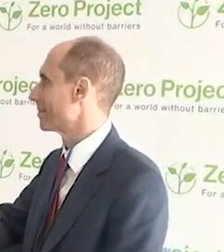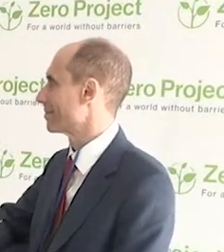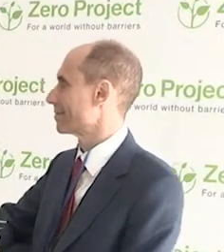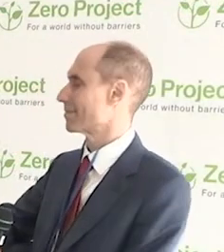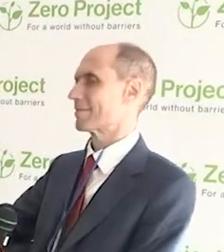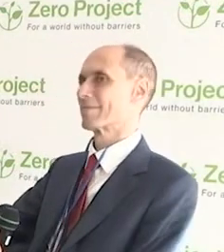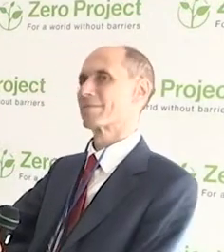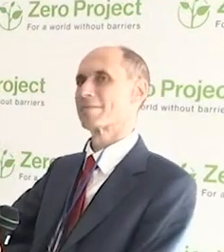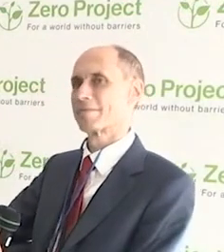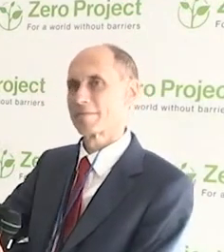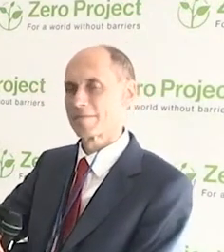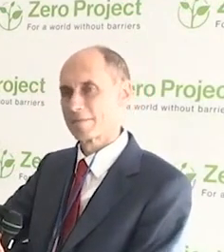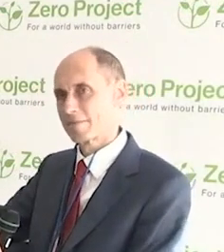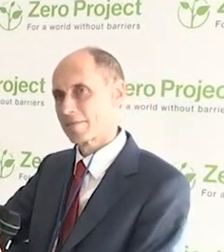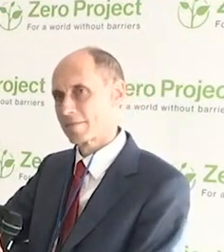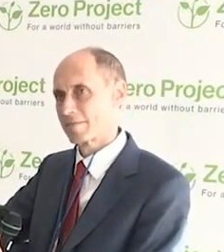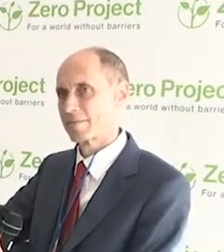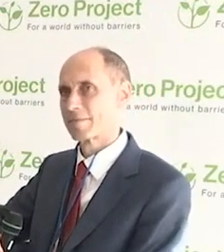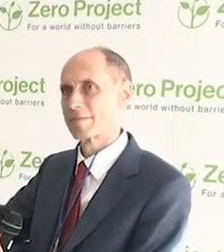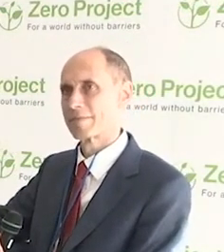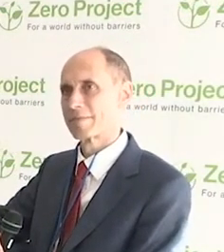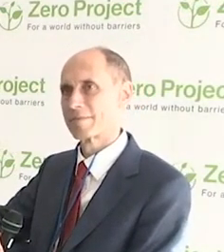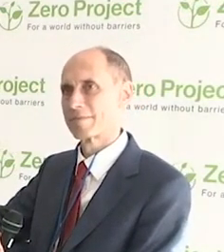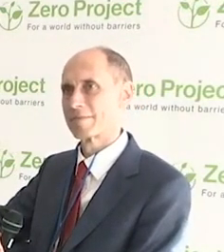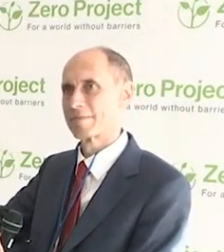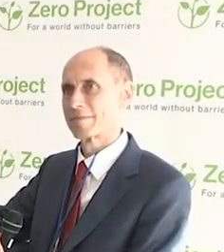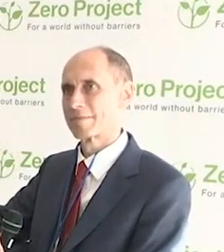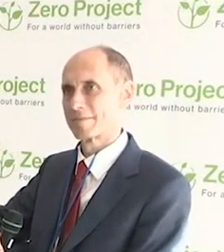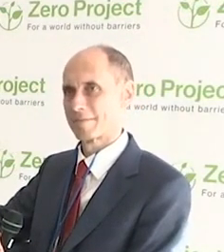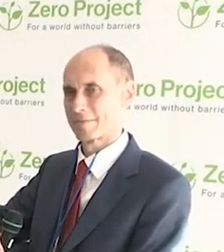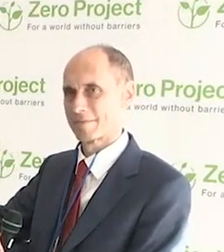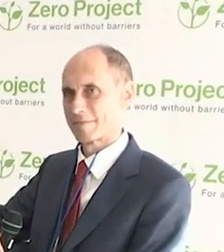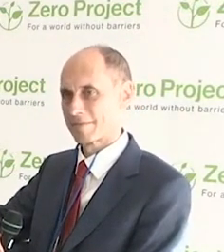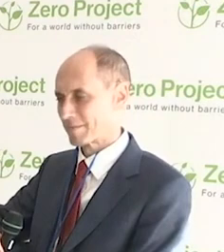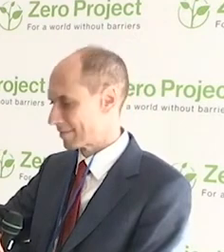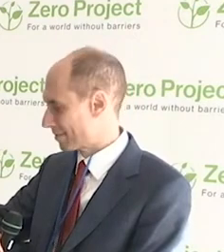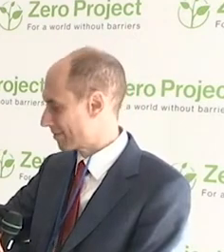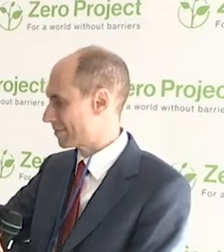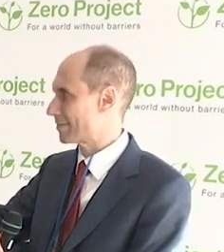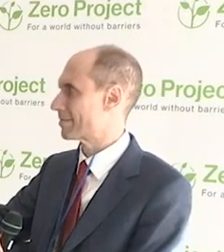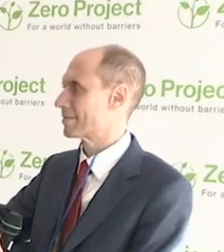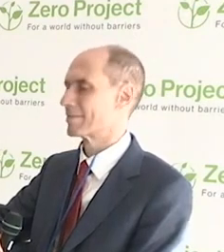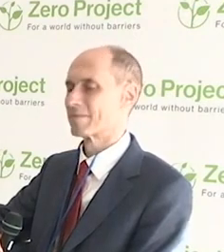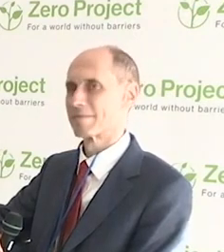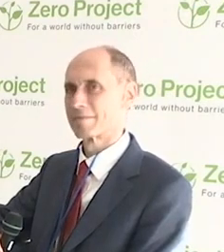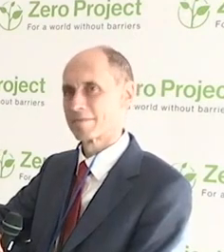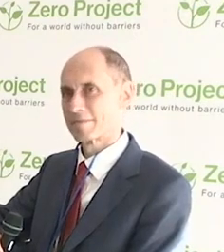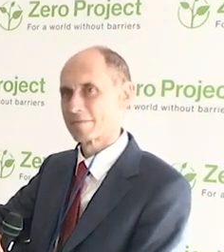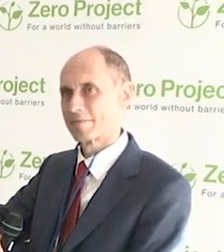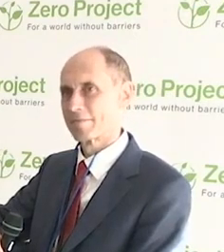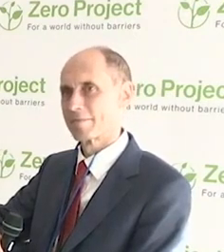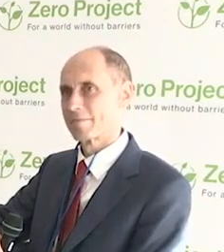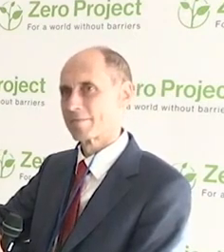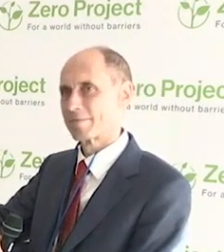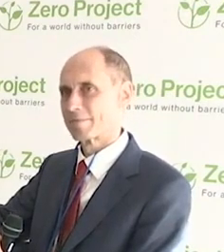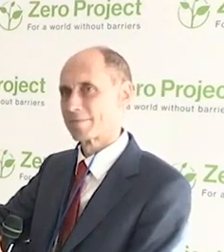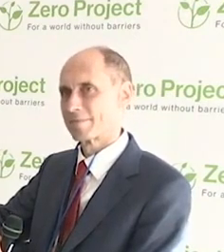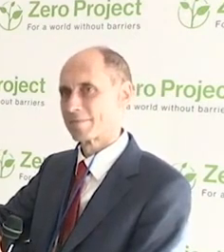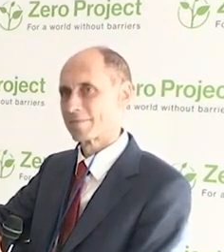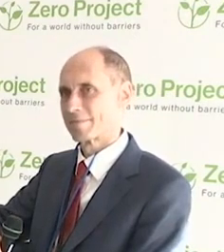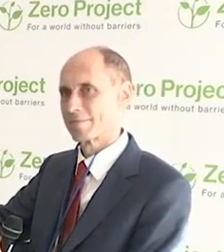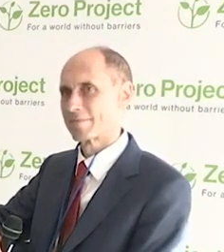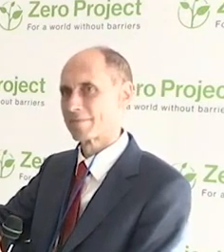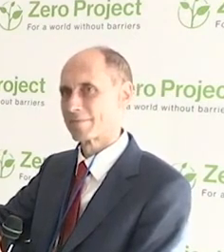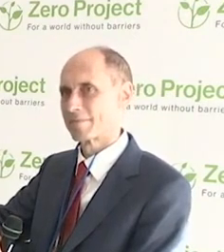Good afternoon, ladies and gentlemen. Welcome to the Zero Project Conference 2023. This is a